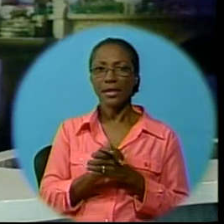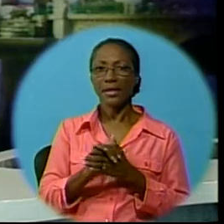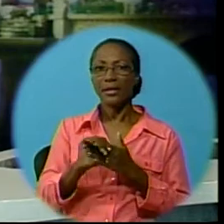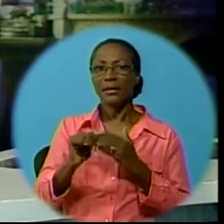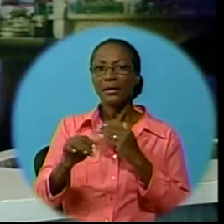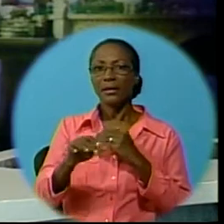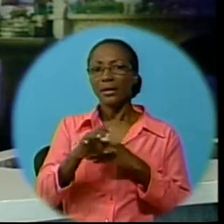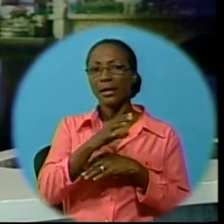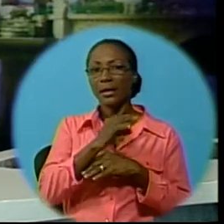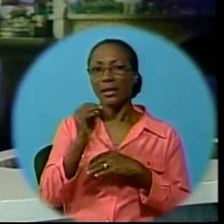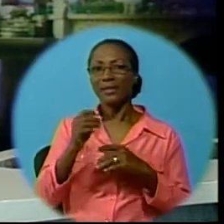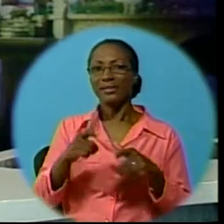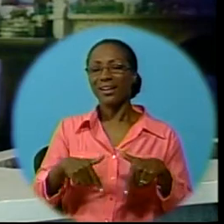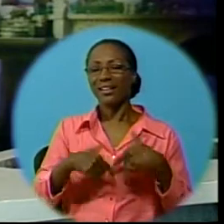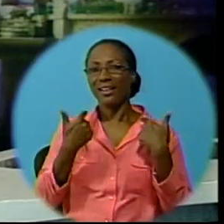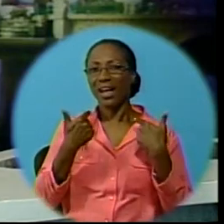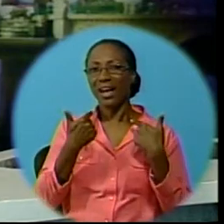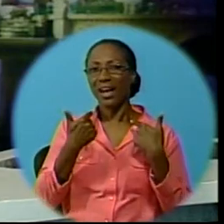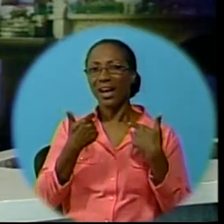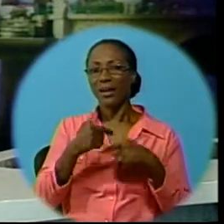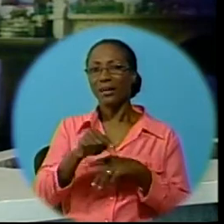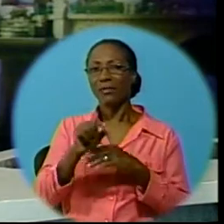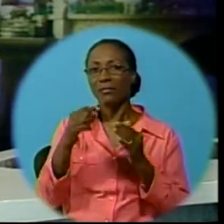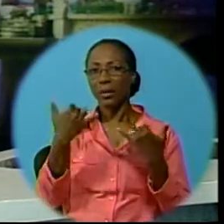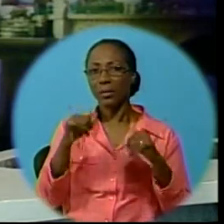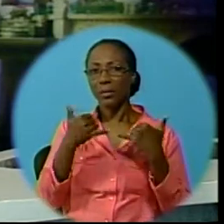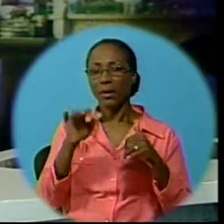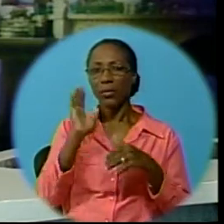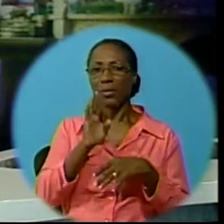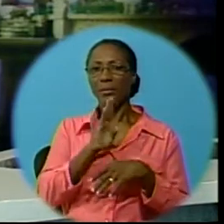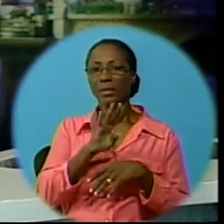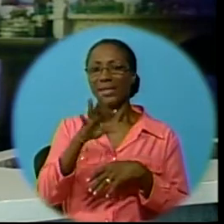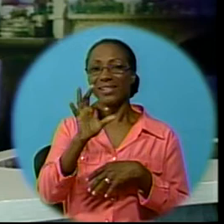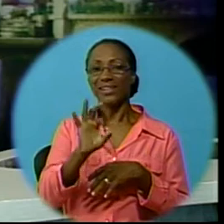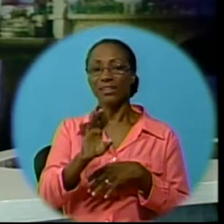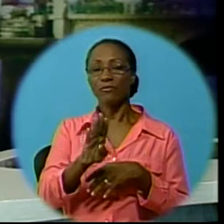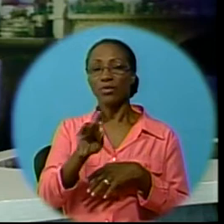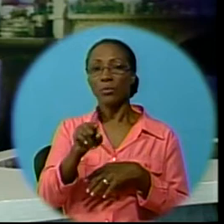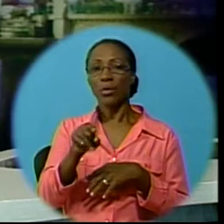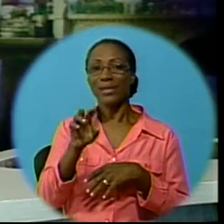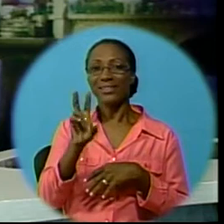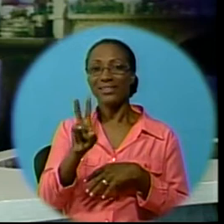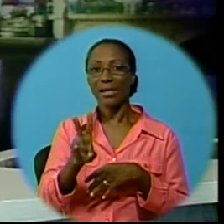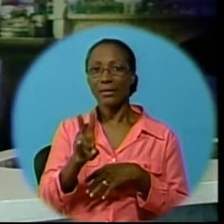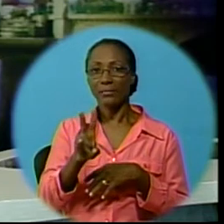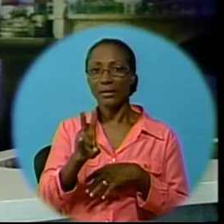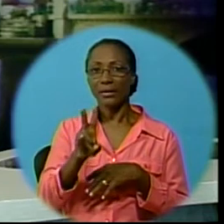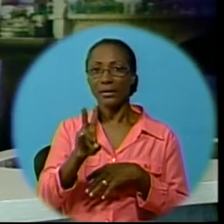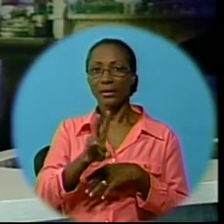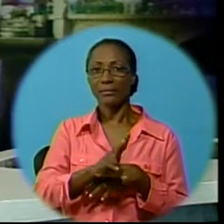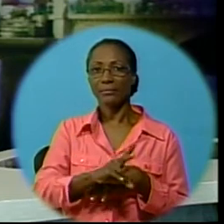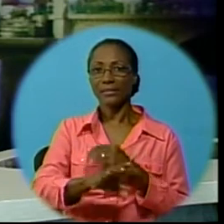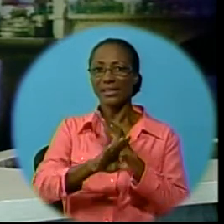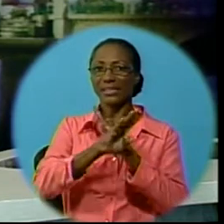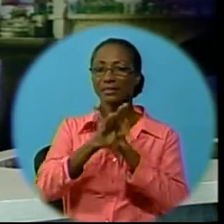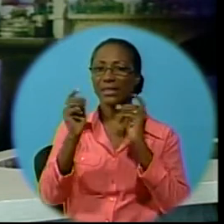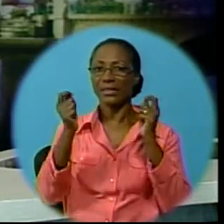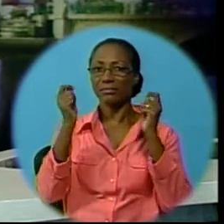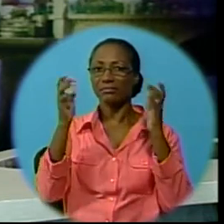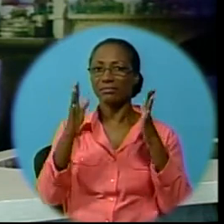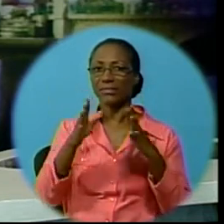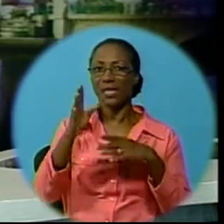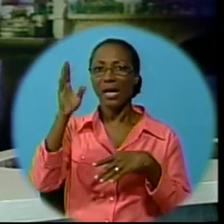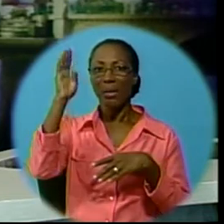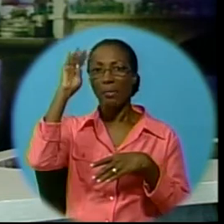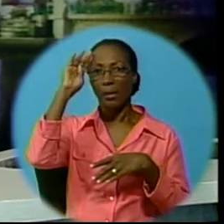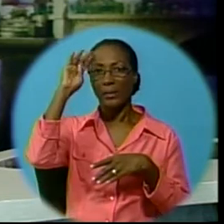that live coverage of that encounter will be on 94.7 FM. Defending champions Barbados Tridents have retained Kyrwan